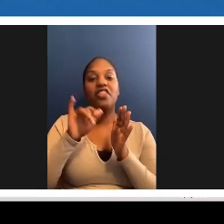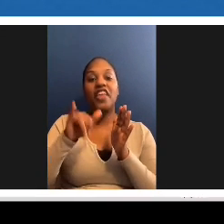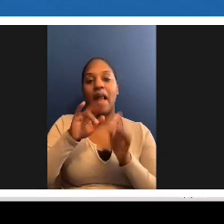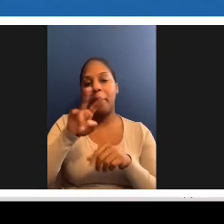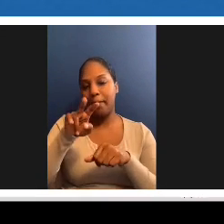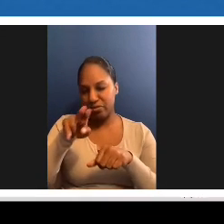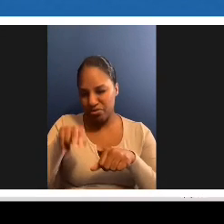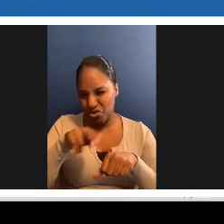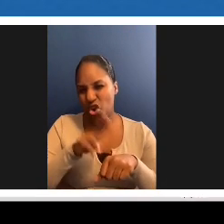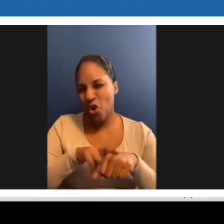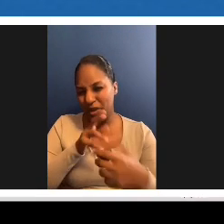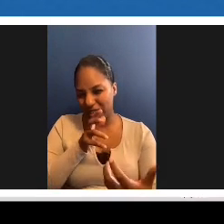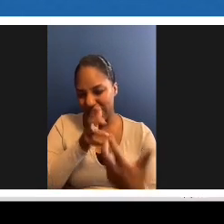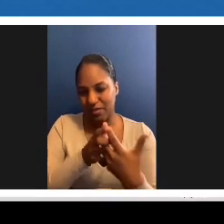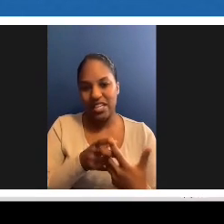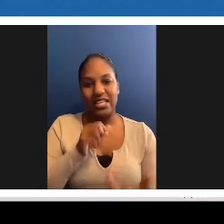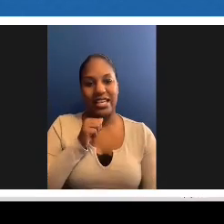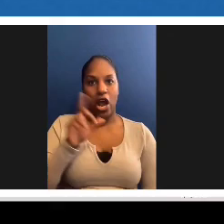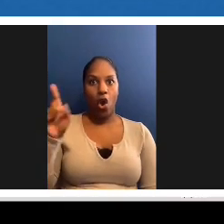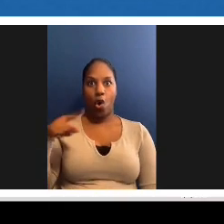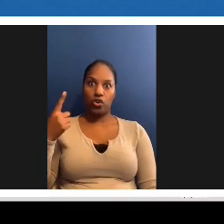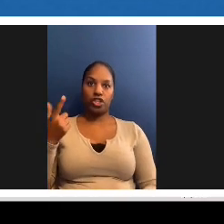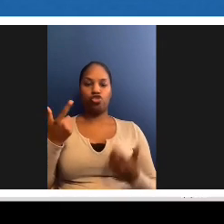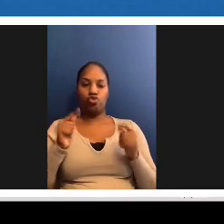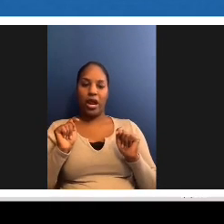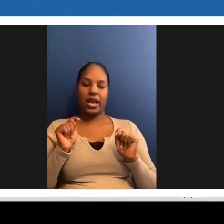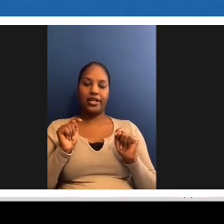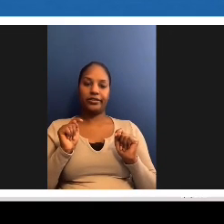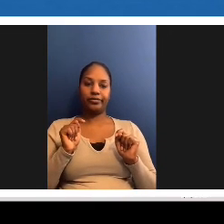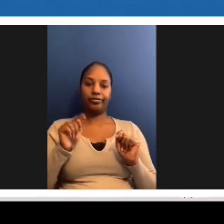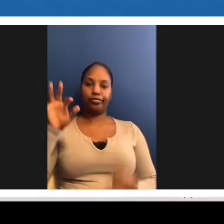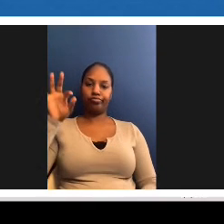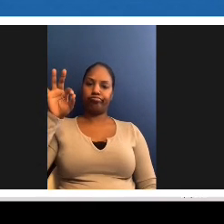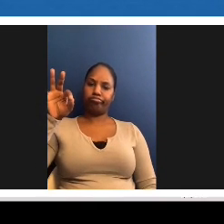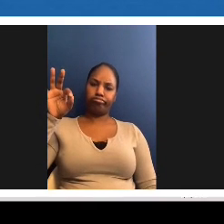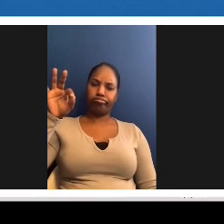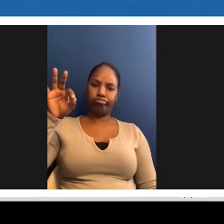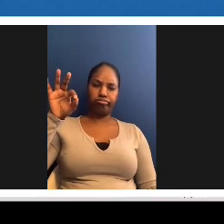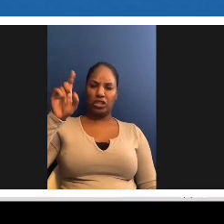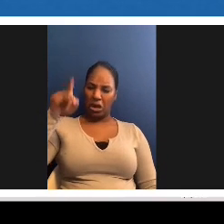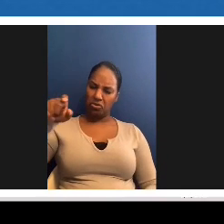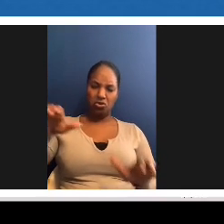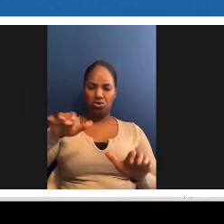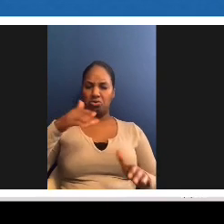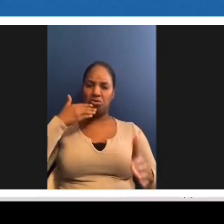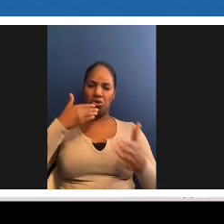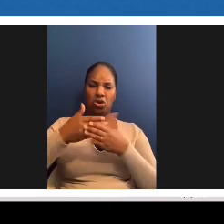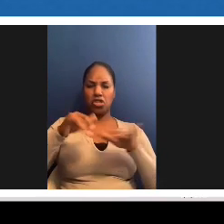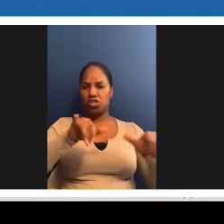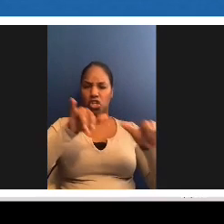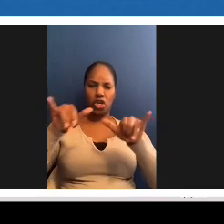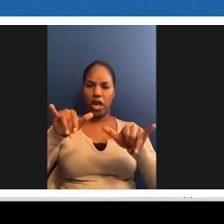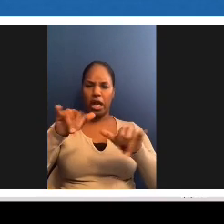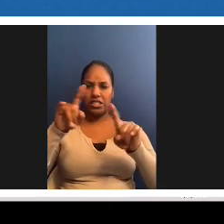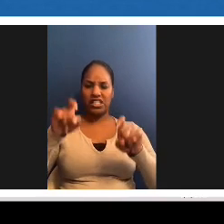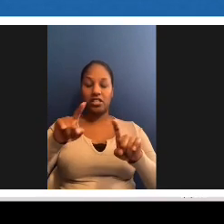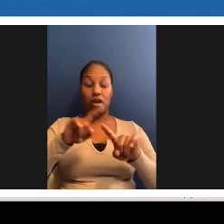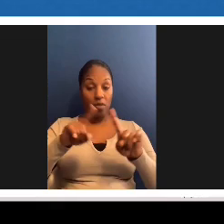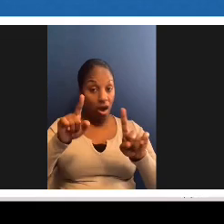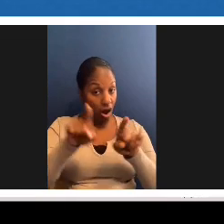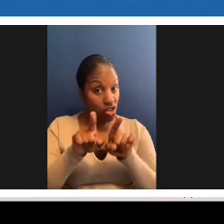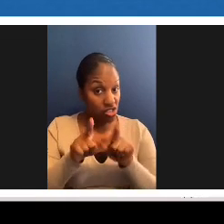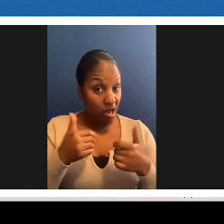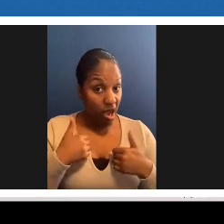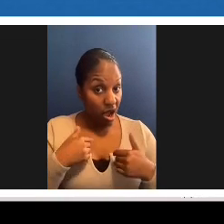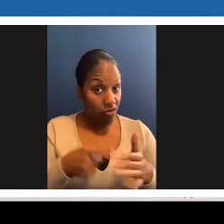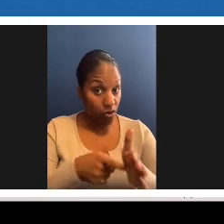need to know, again, that we're not just trying to preach to them that they need to do well on standardized tests, that this is part of some of the requirements to be accepted